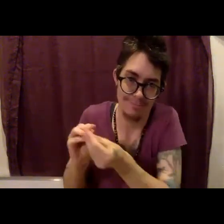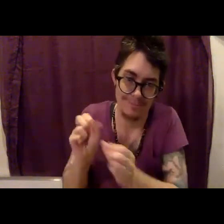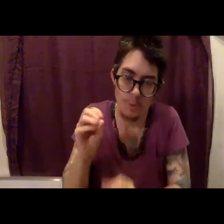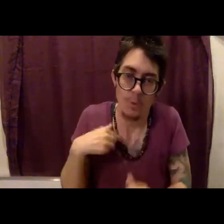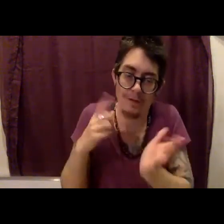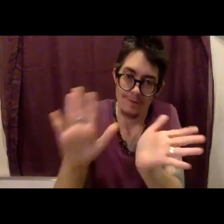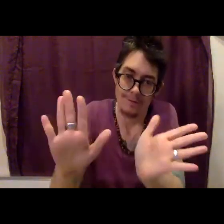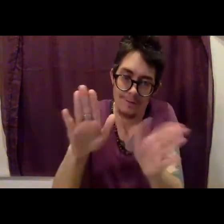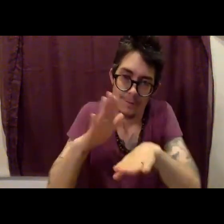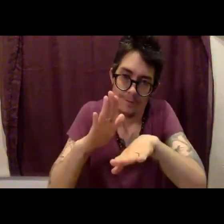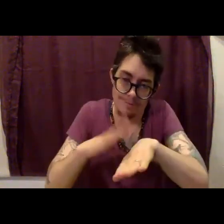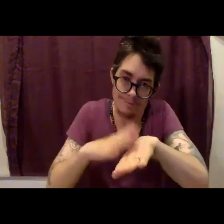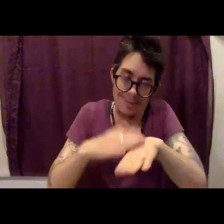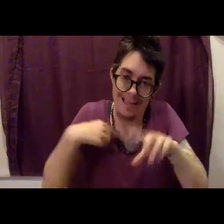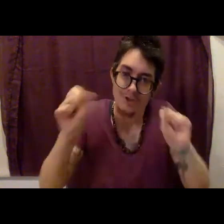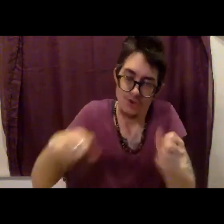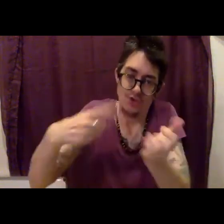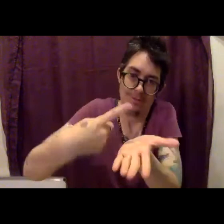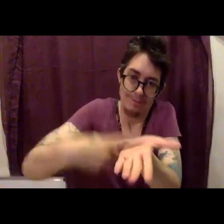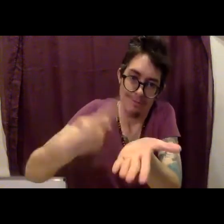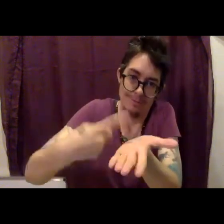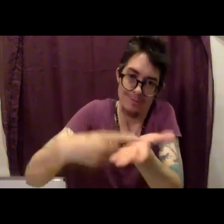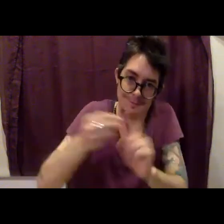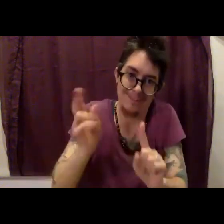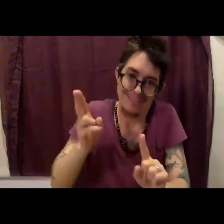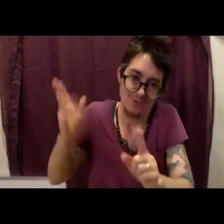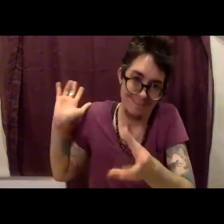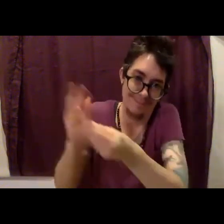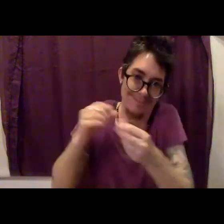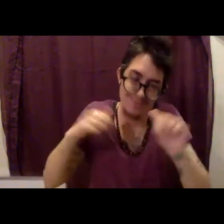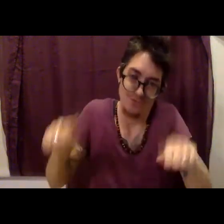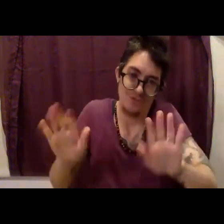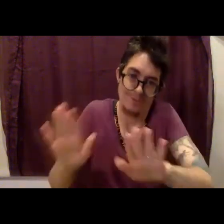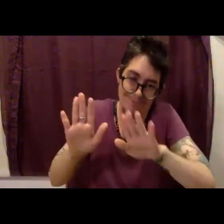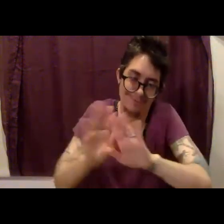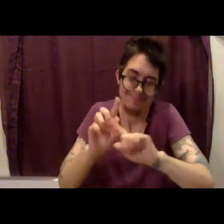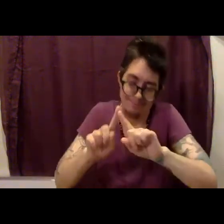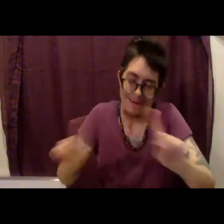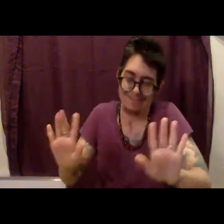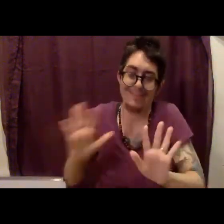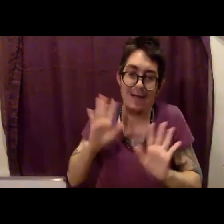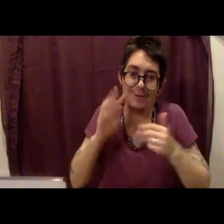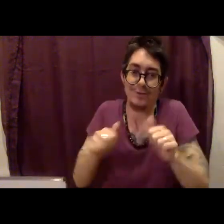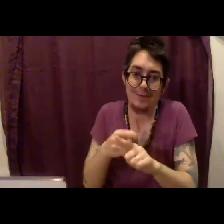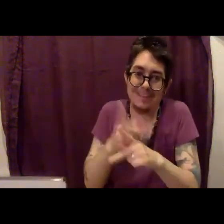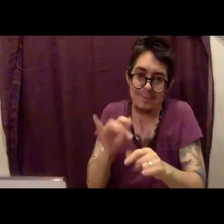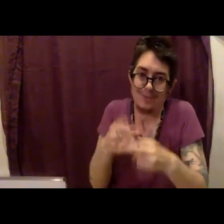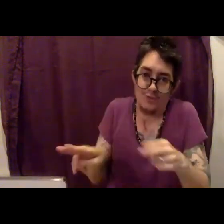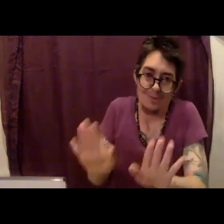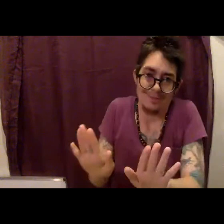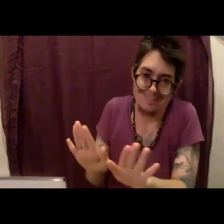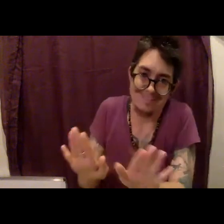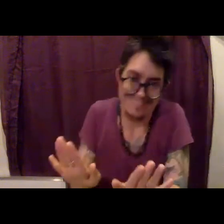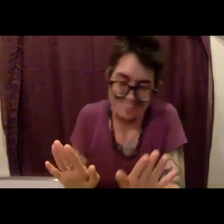my college degree was in history. So warning, I could talk about this all day. I love history.